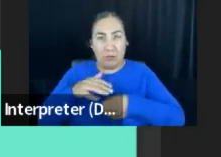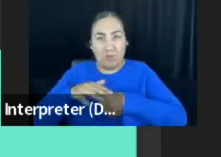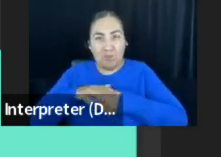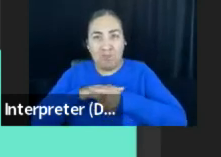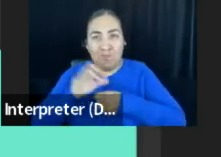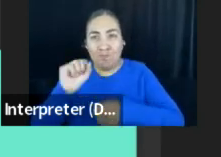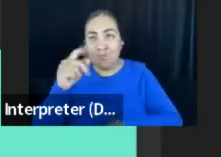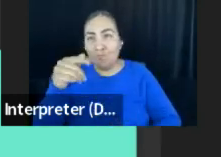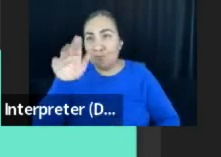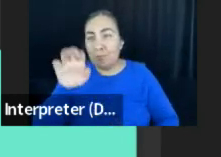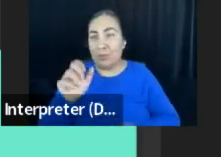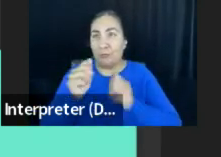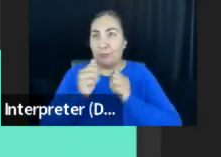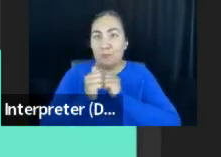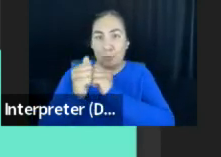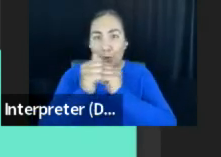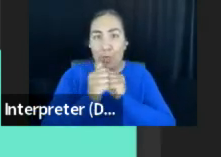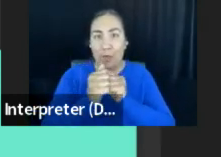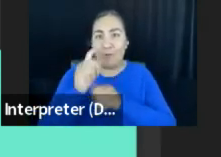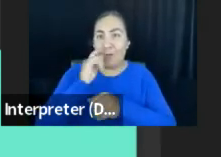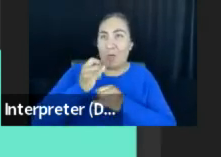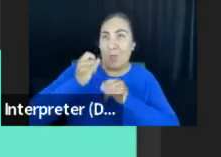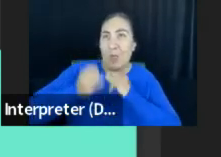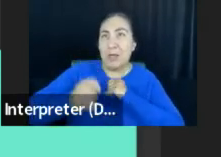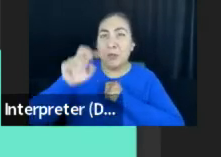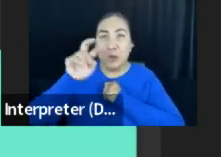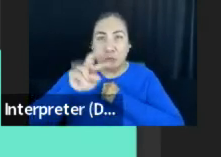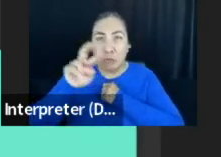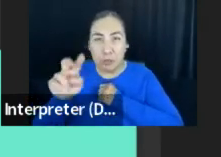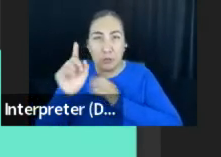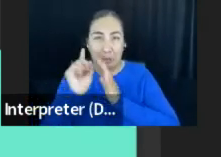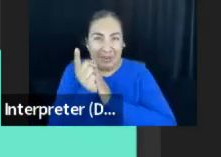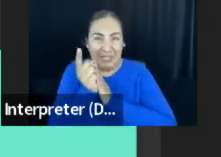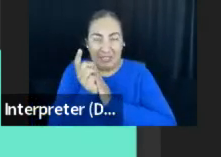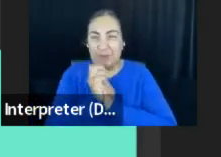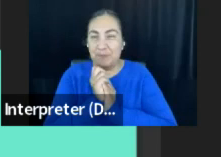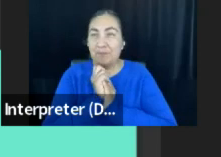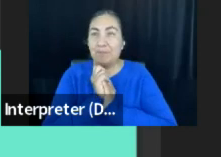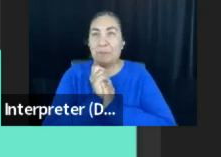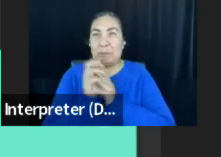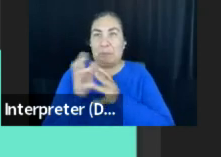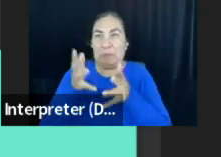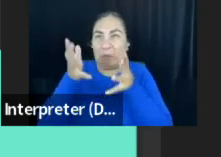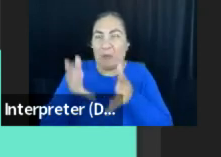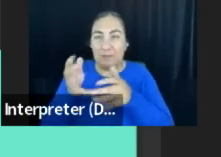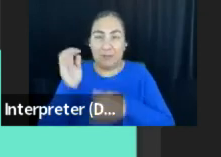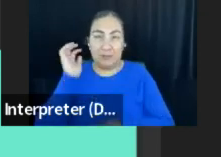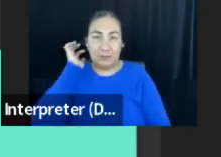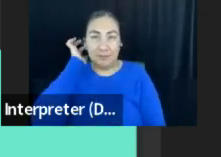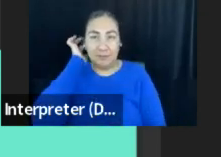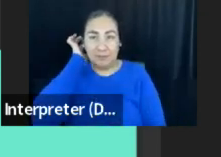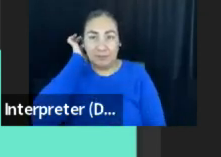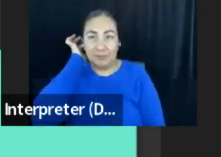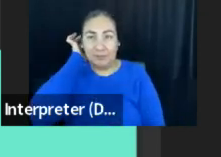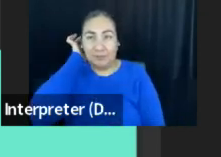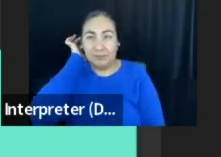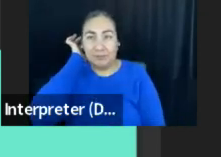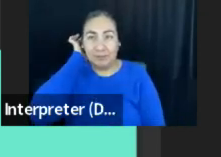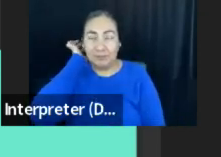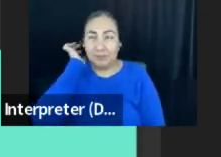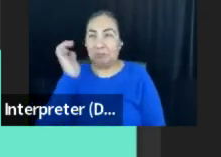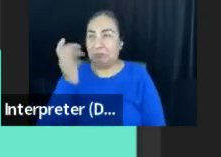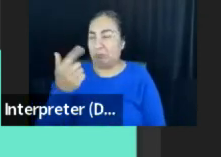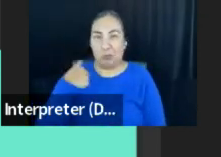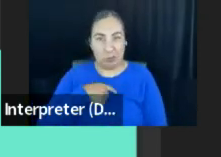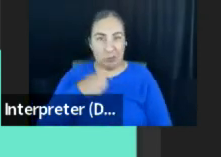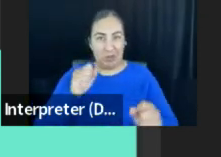like 22 minutes or so that we have to get together to really talk